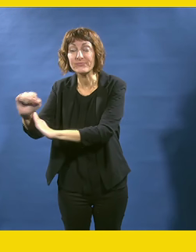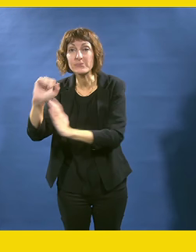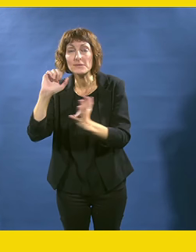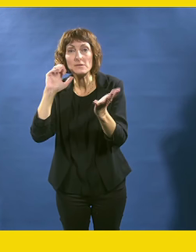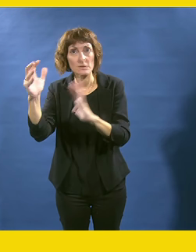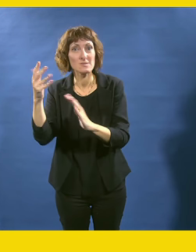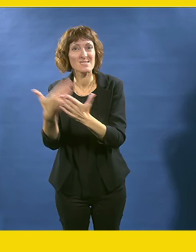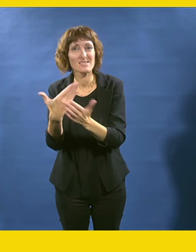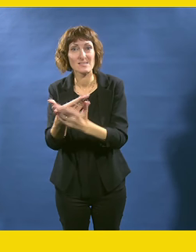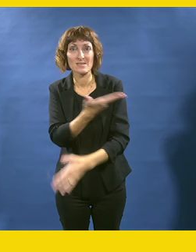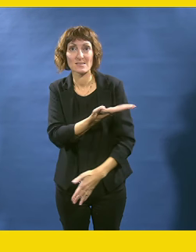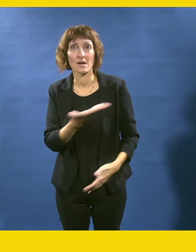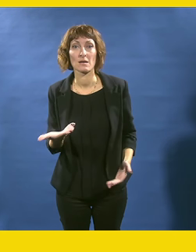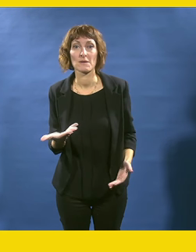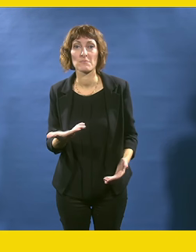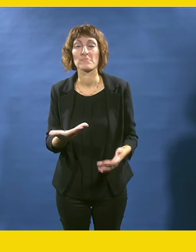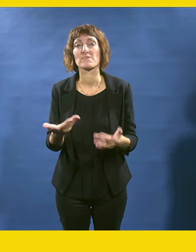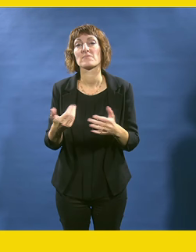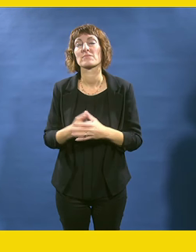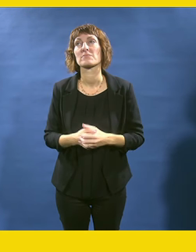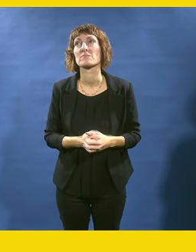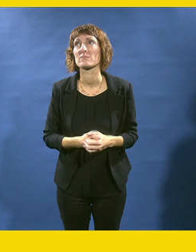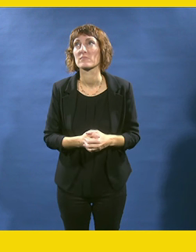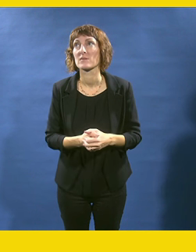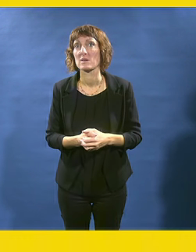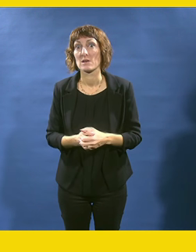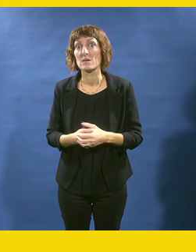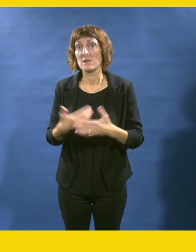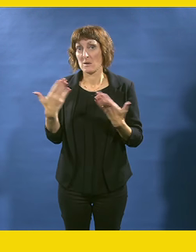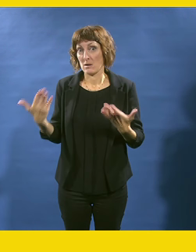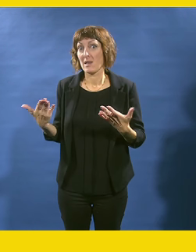that doesn't make us angry, I don't know what will.